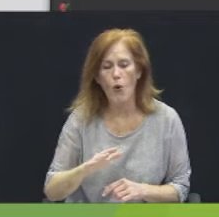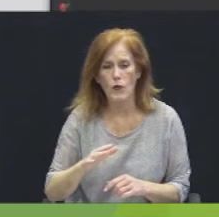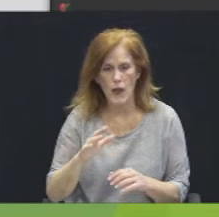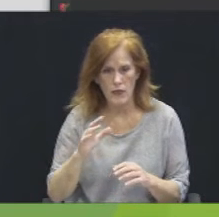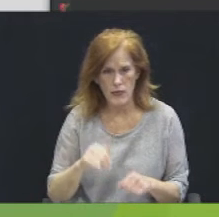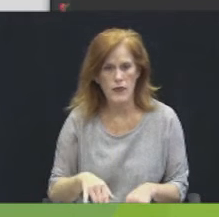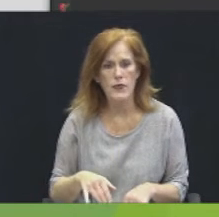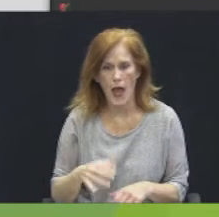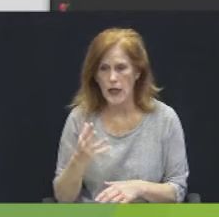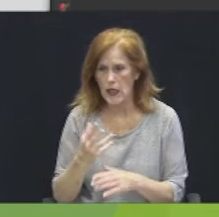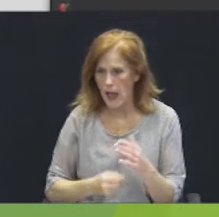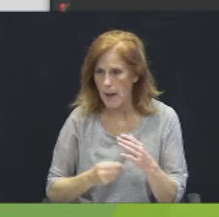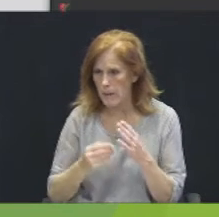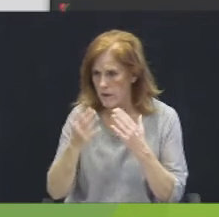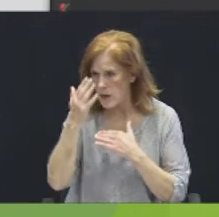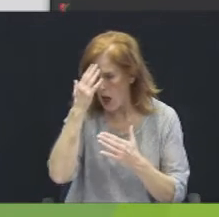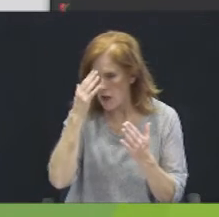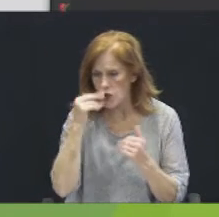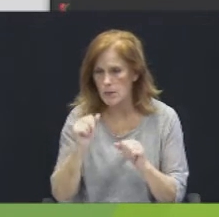gap is.